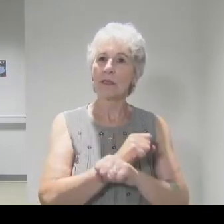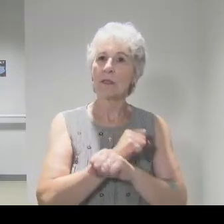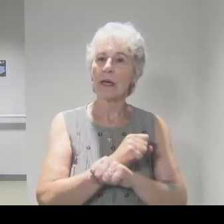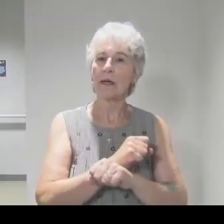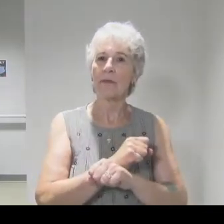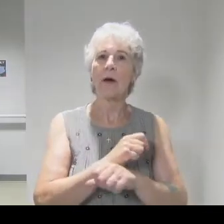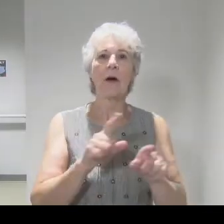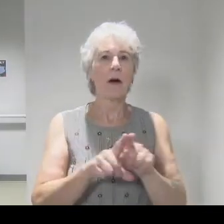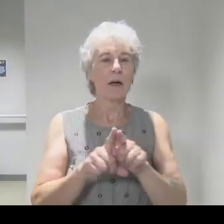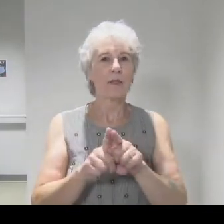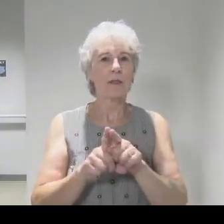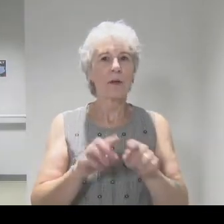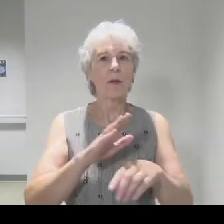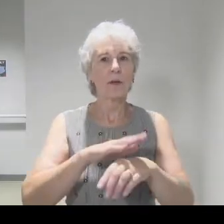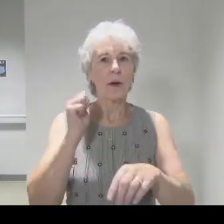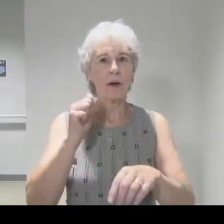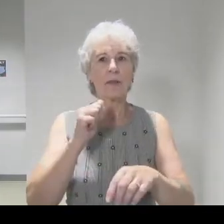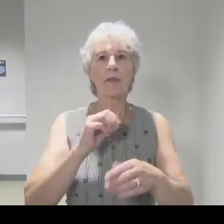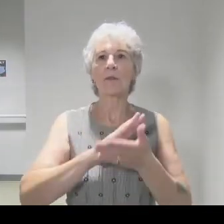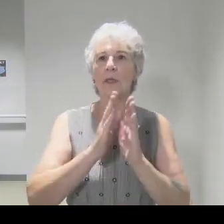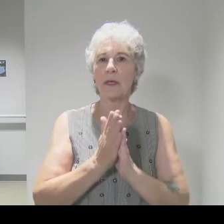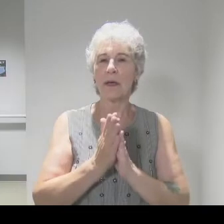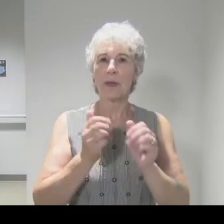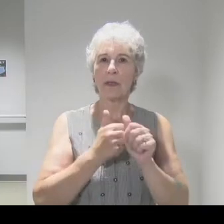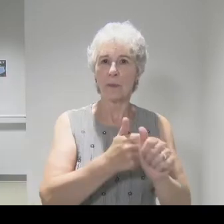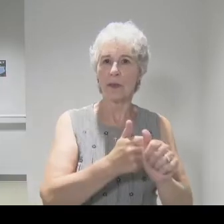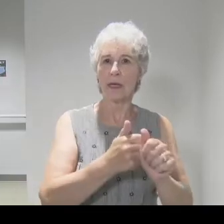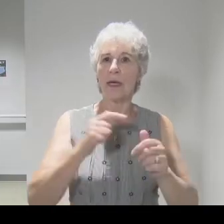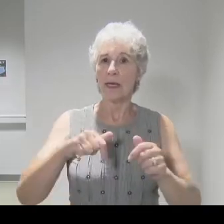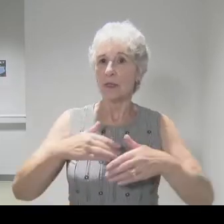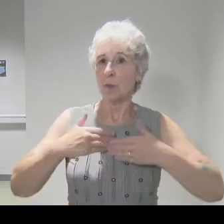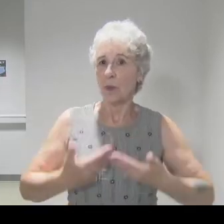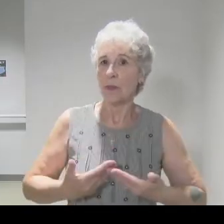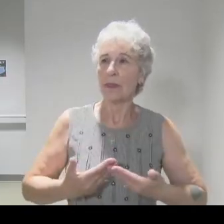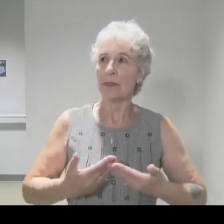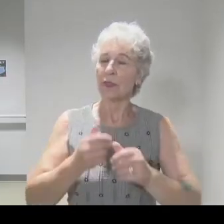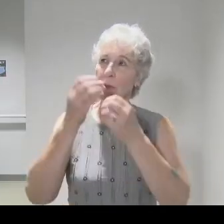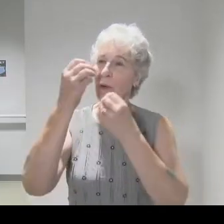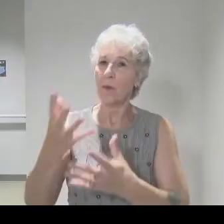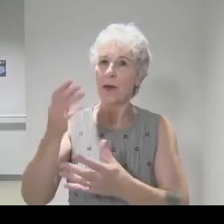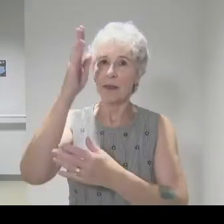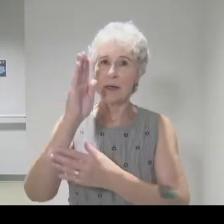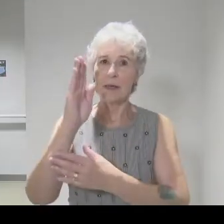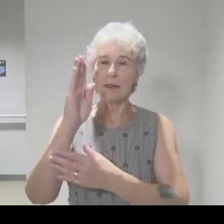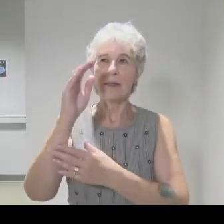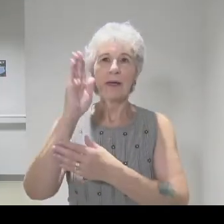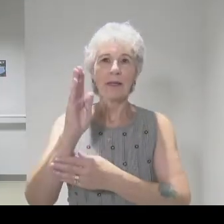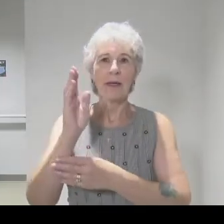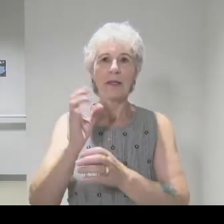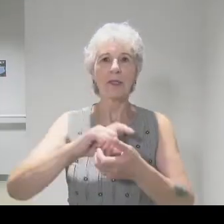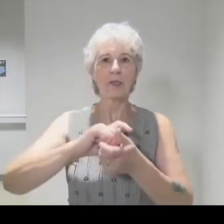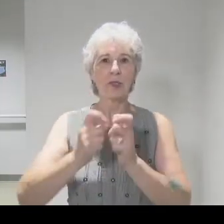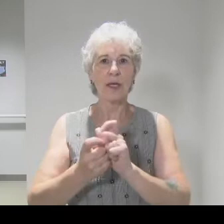an apostle. Because of his willingness to obey God, Paul shaped him and sent him forth as an apostolos.